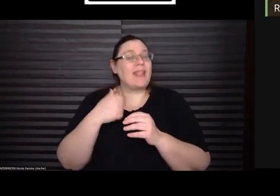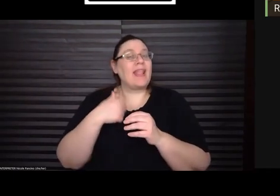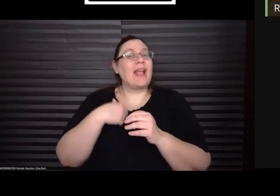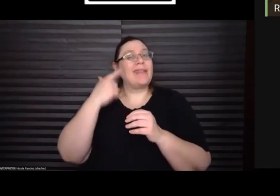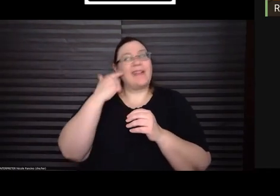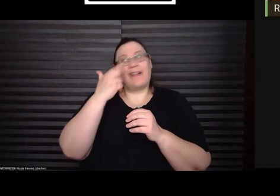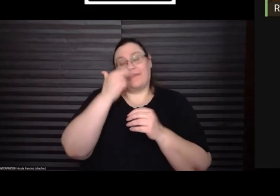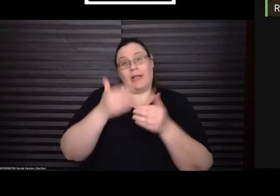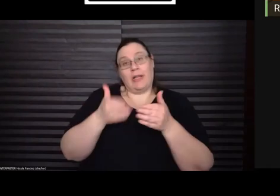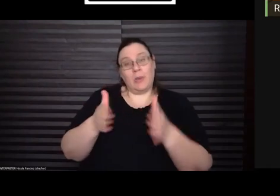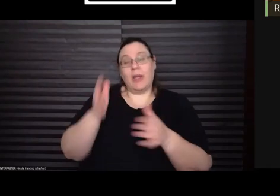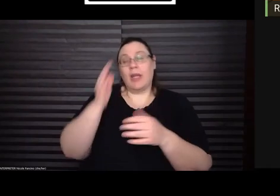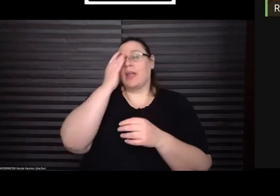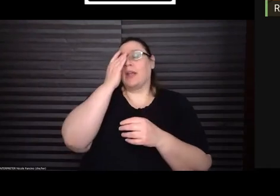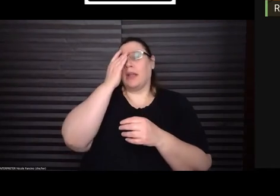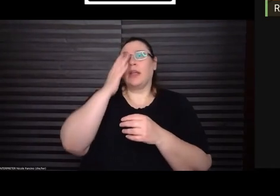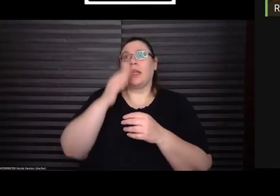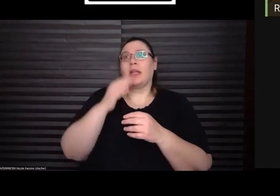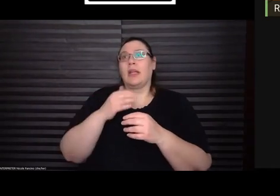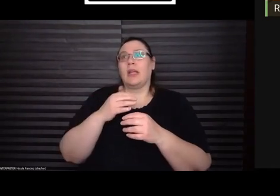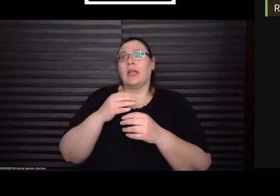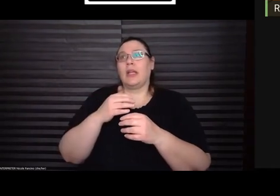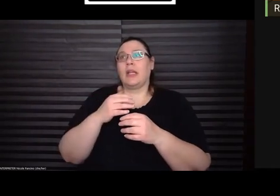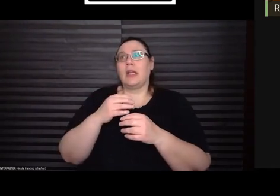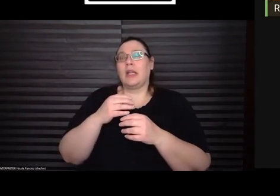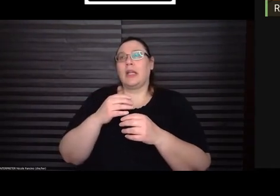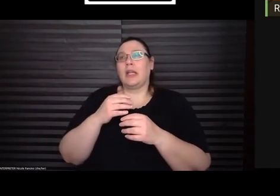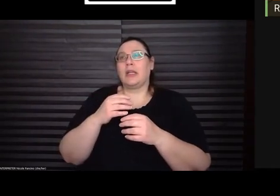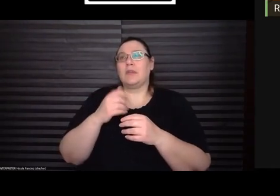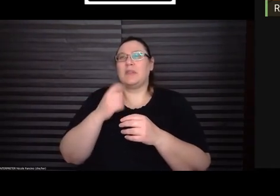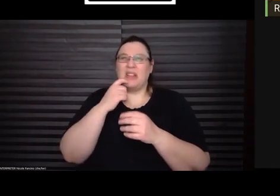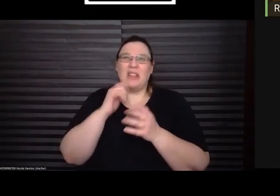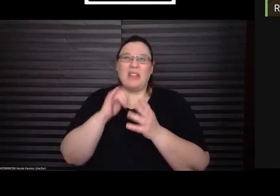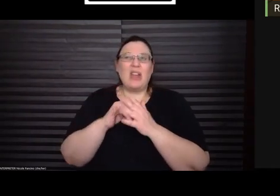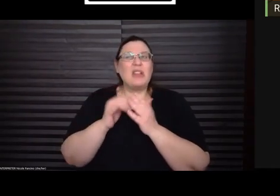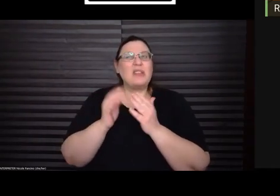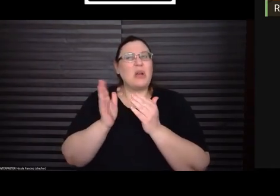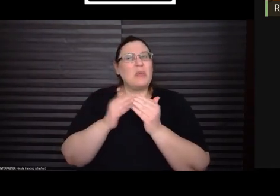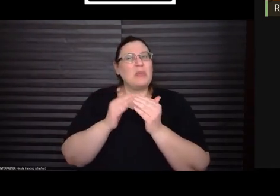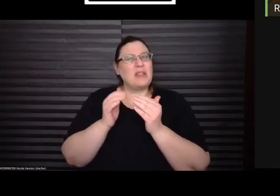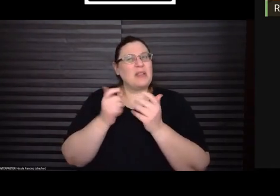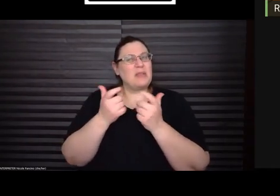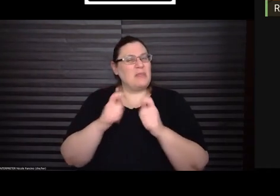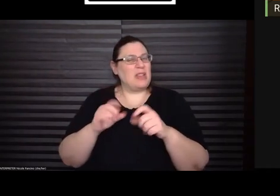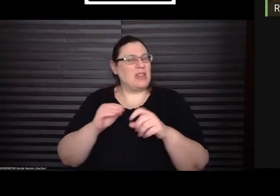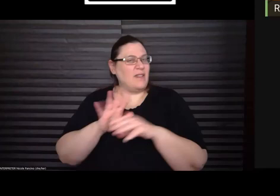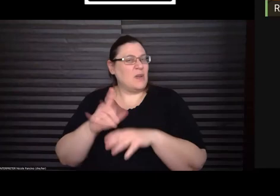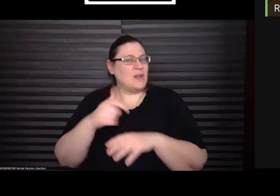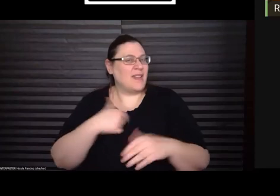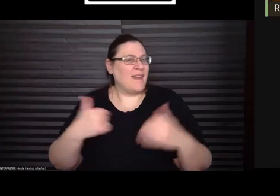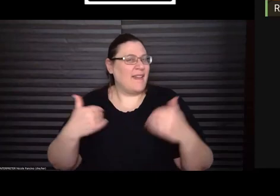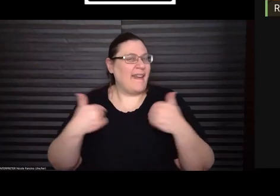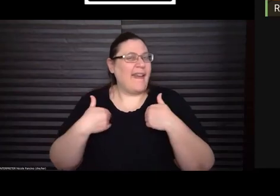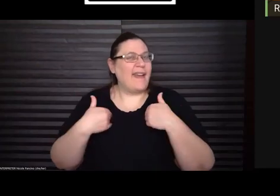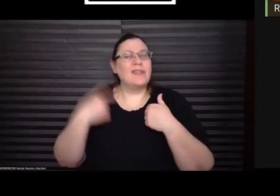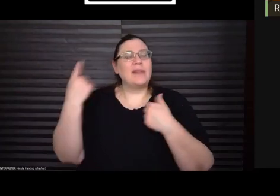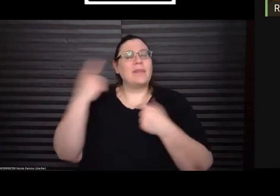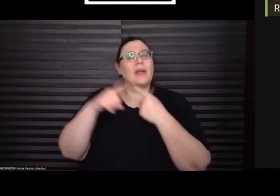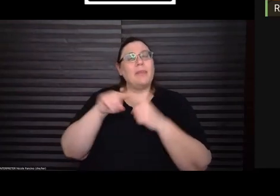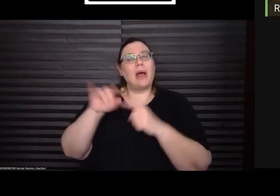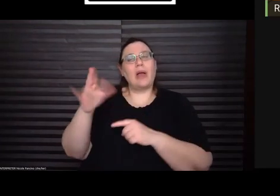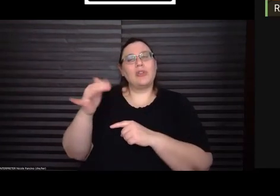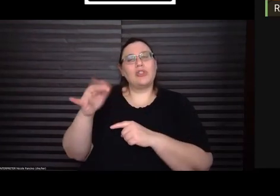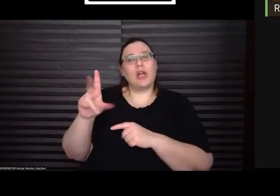think that, like, in a funny way, I would cite that almost as like the kind of influences I have, because I think there's something